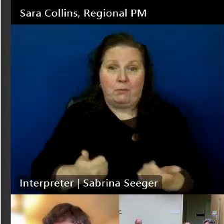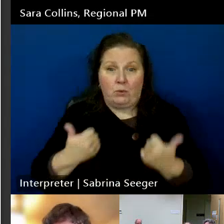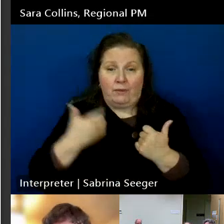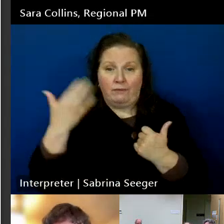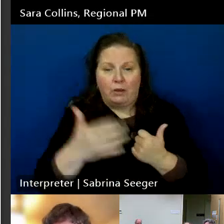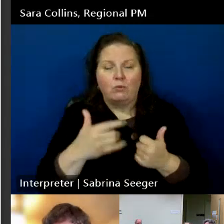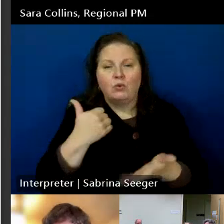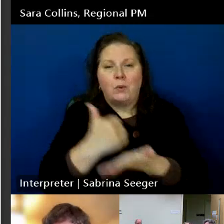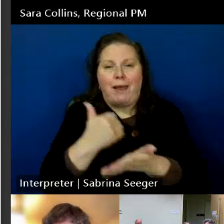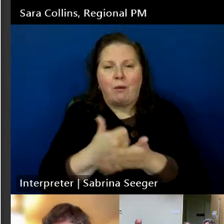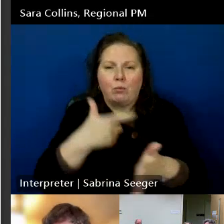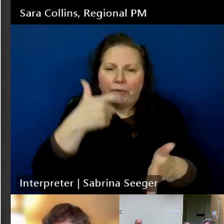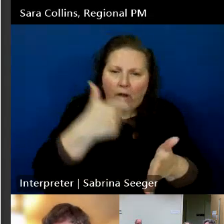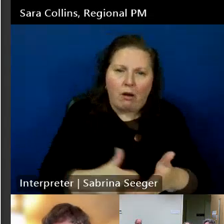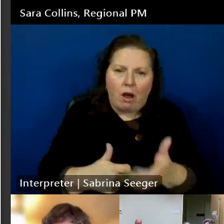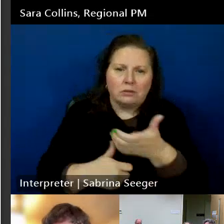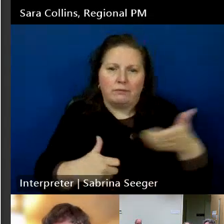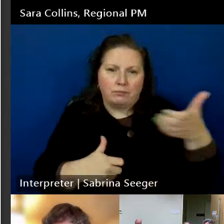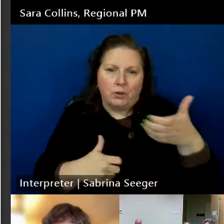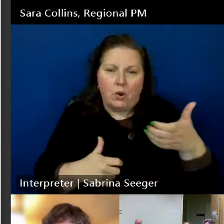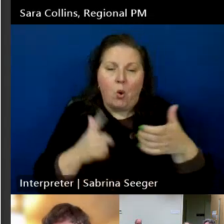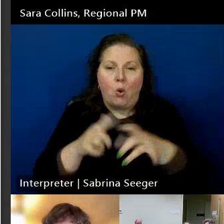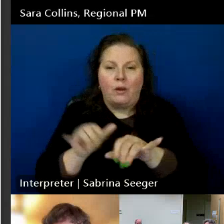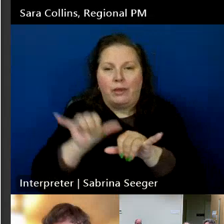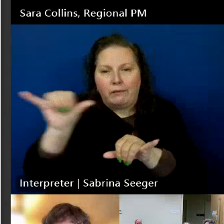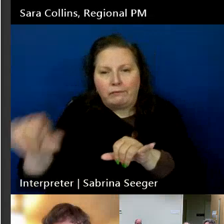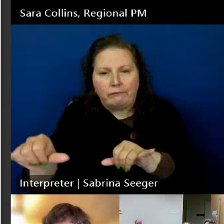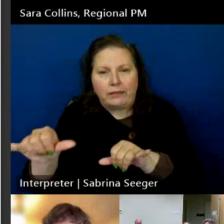mobile wireless bill or their fixed coverage.